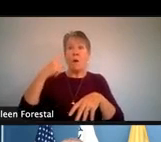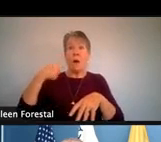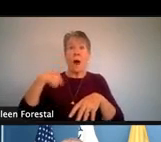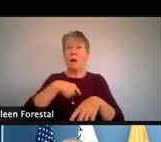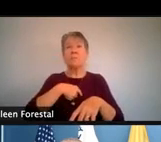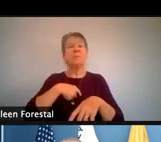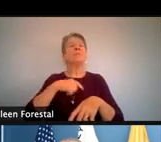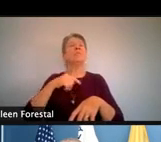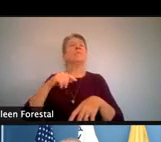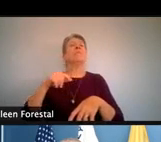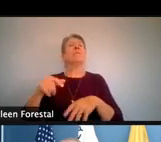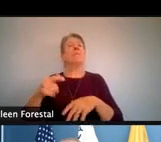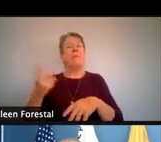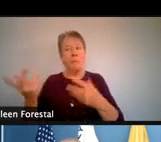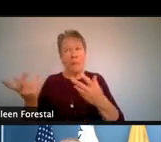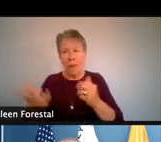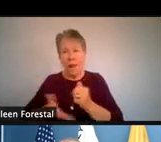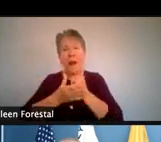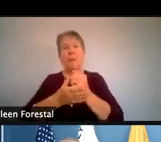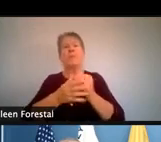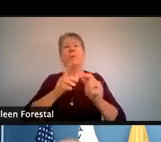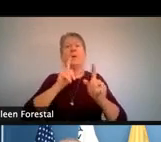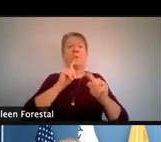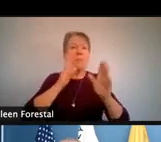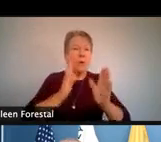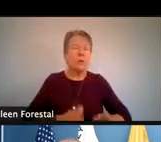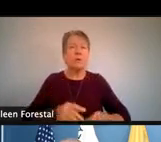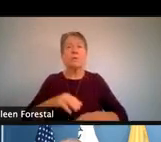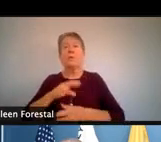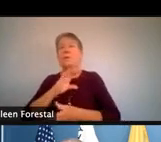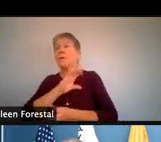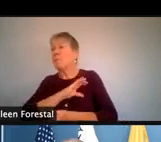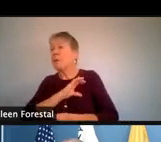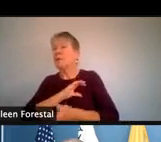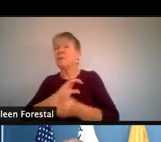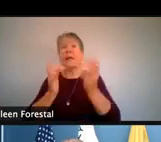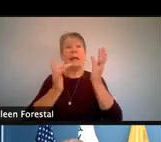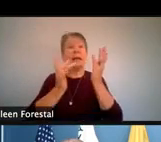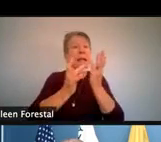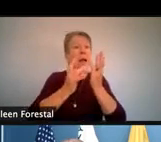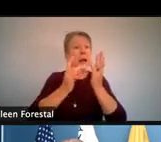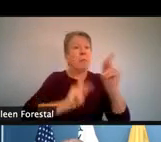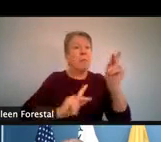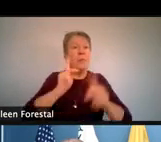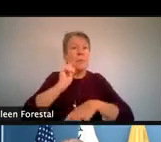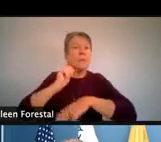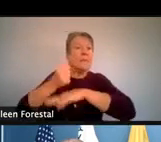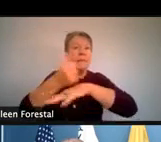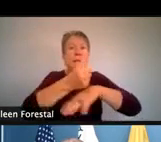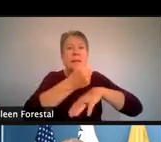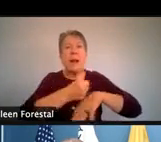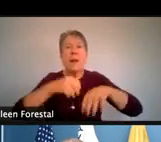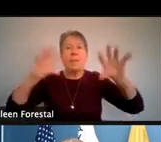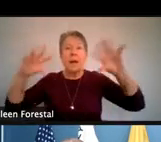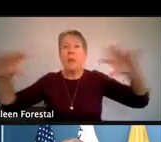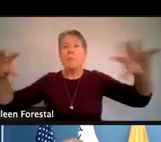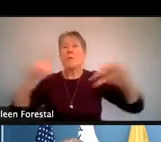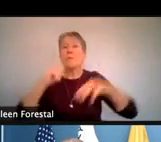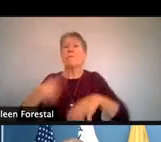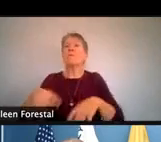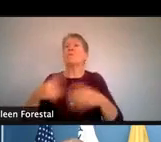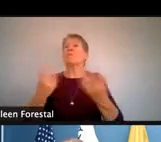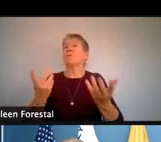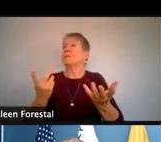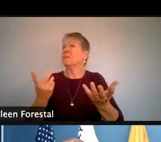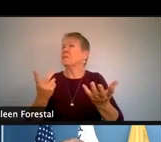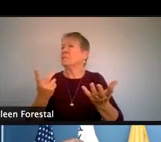who are, we're in a big room, we're socially distanced, everyone wears face coverings. So hats off to everybody for that. But you know what?